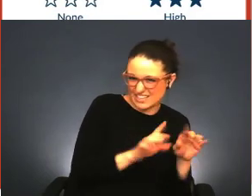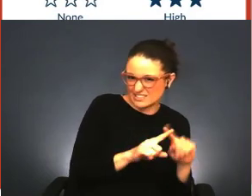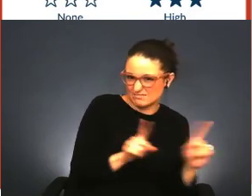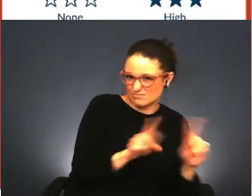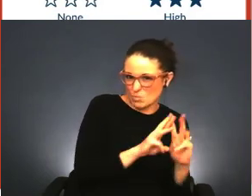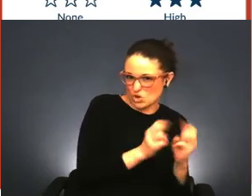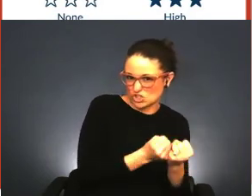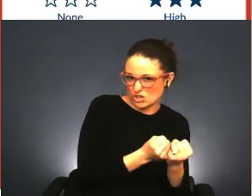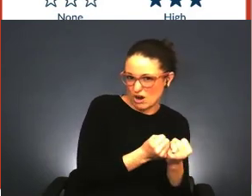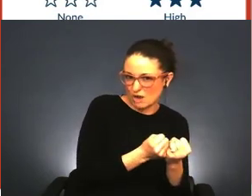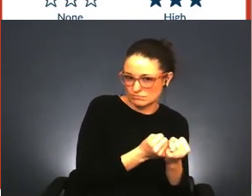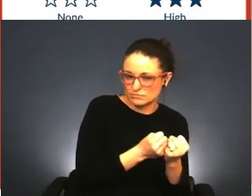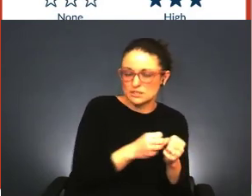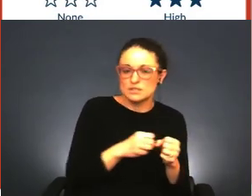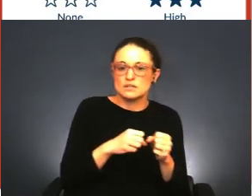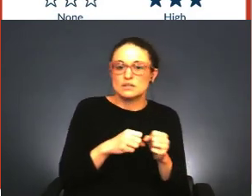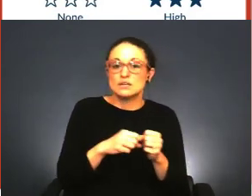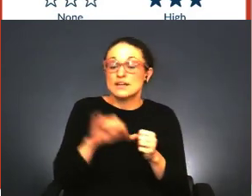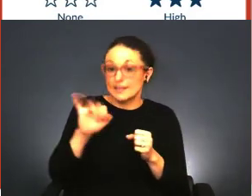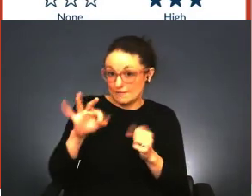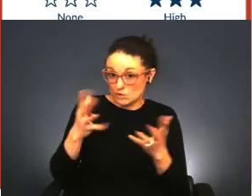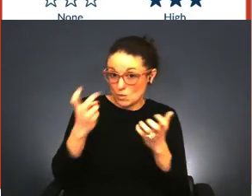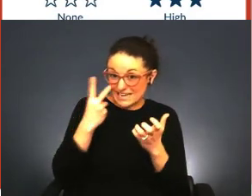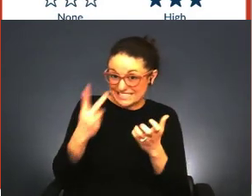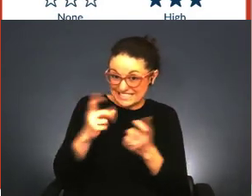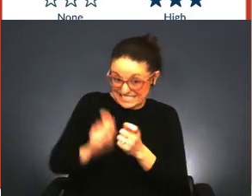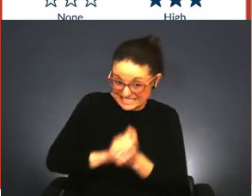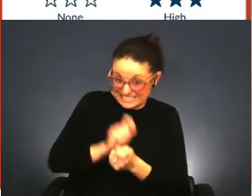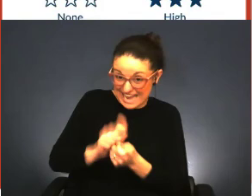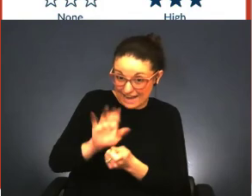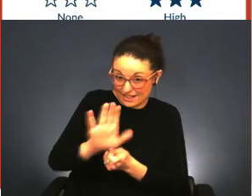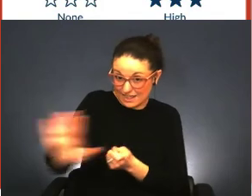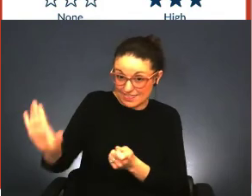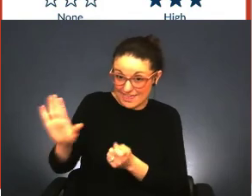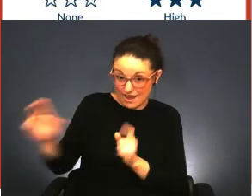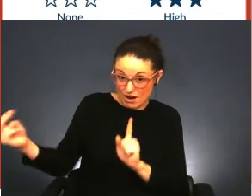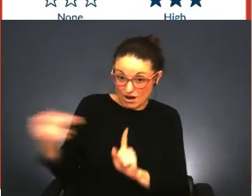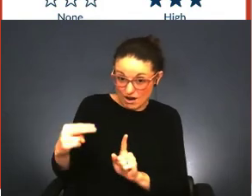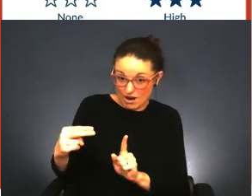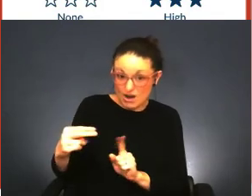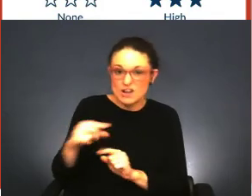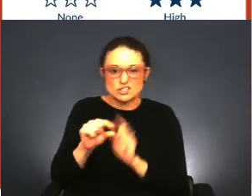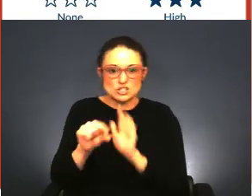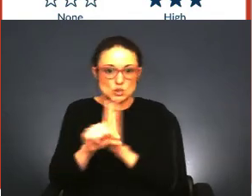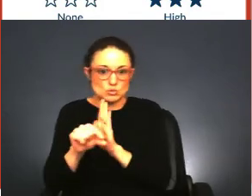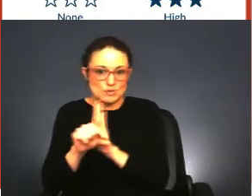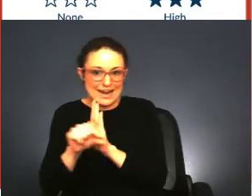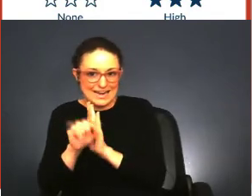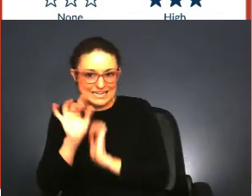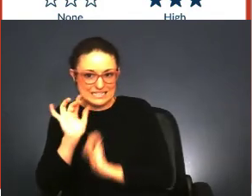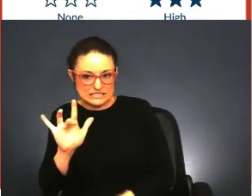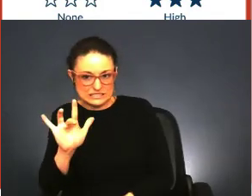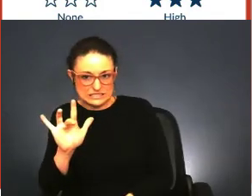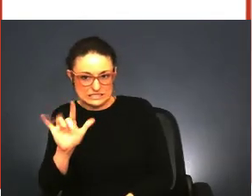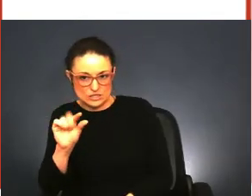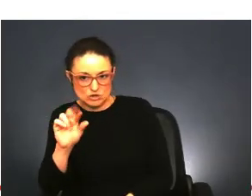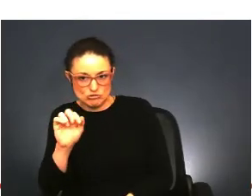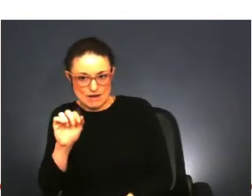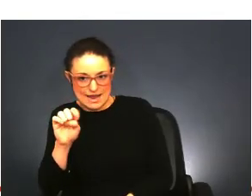card. If you want to see exactly what your students are seeing, you go to the grades button. Click on